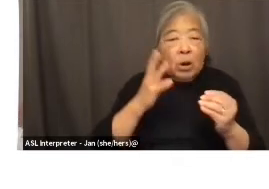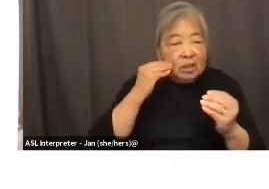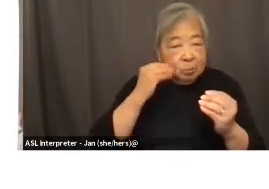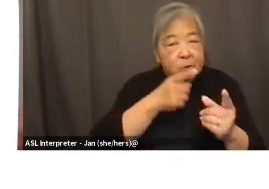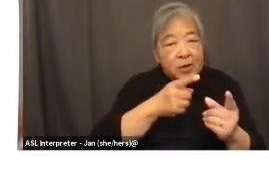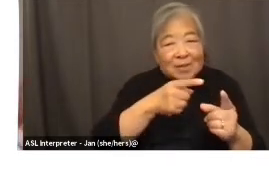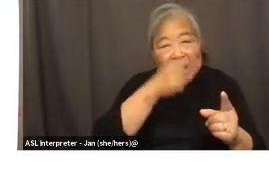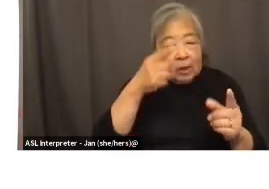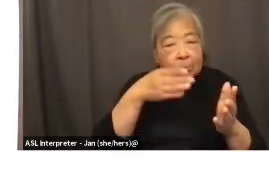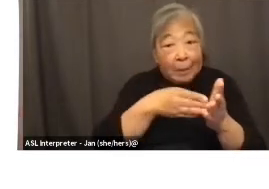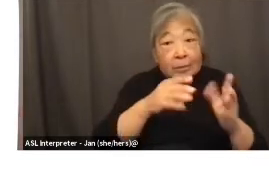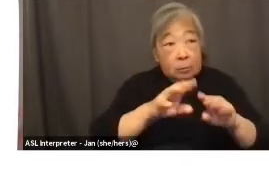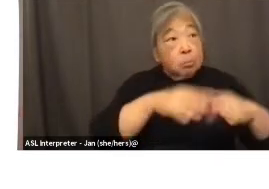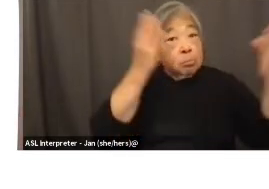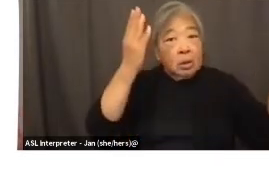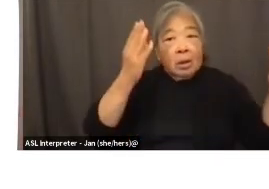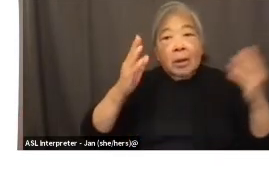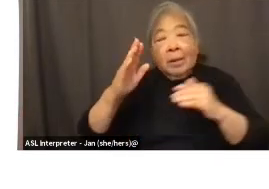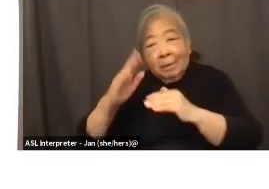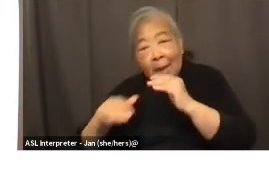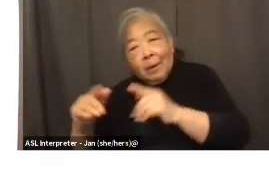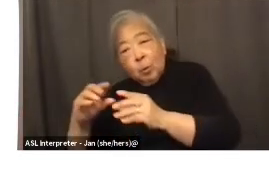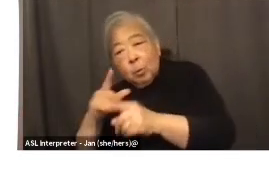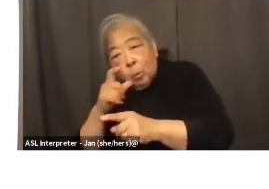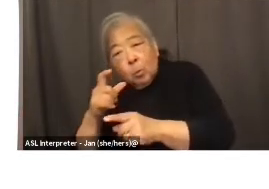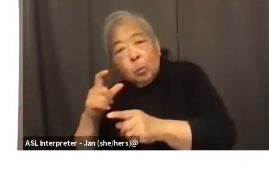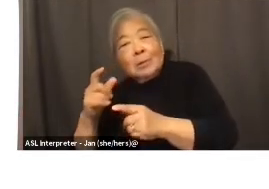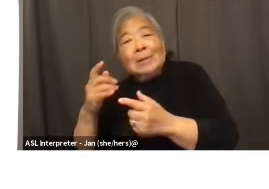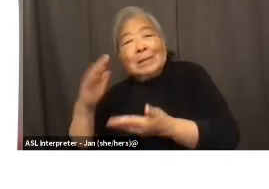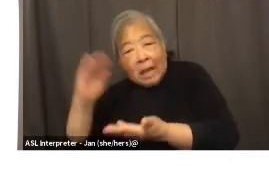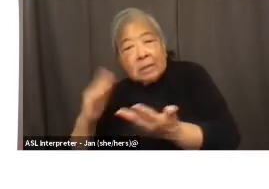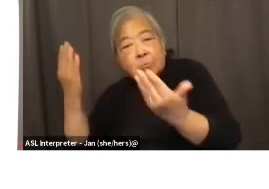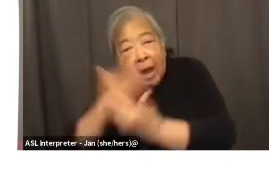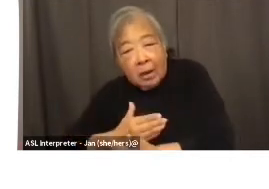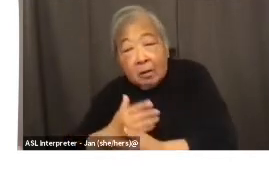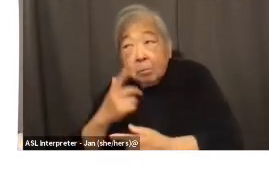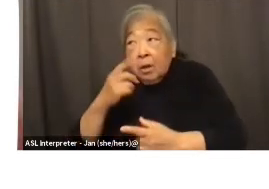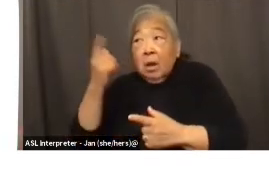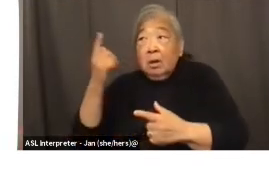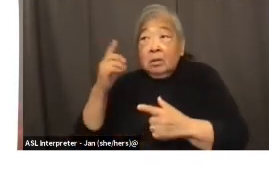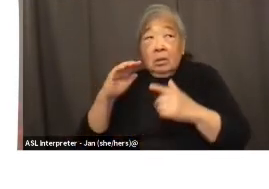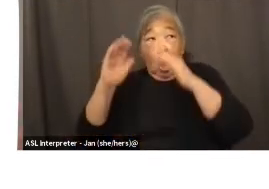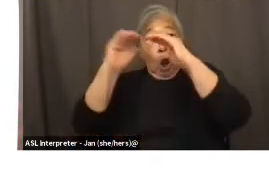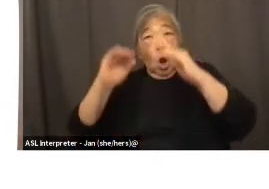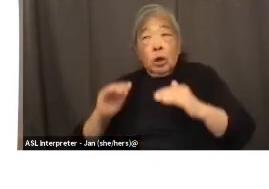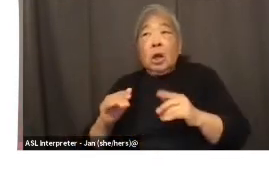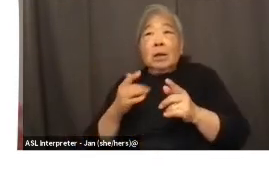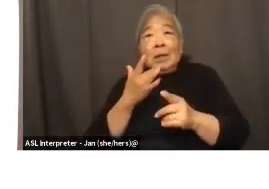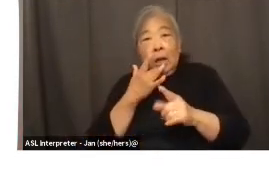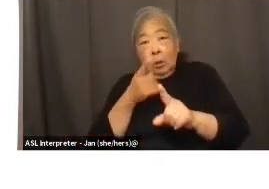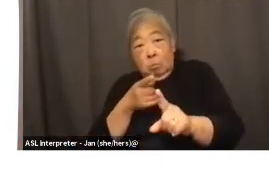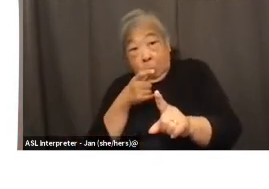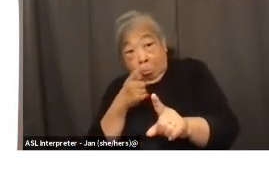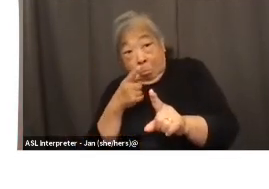skin tones because we live in a racial hierarchy that gives preferential treatment to more Western European